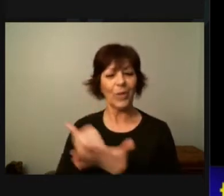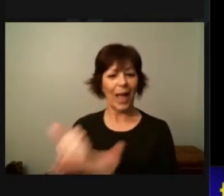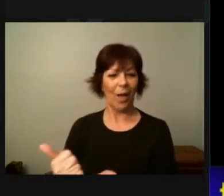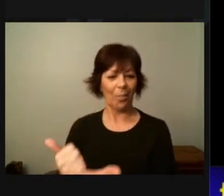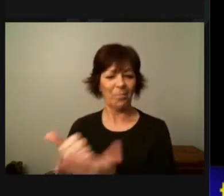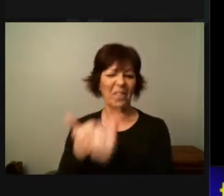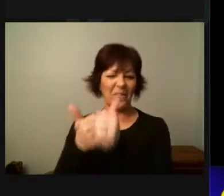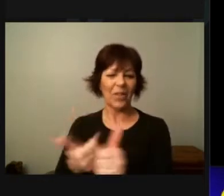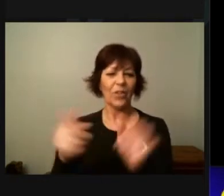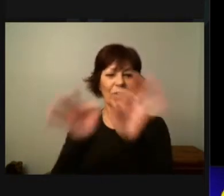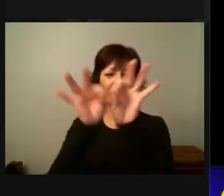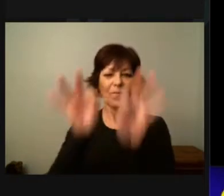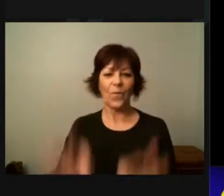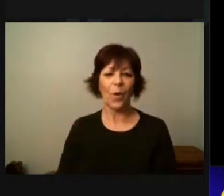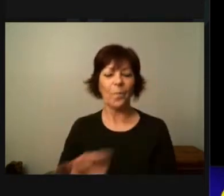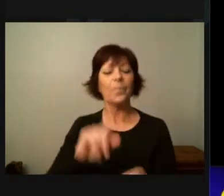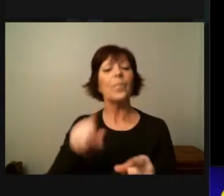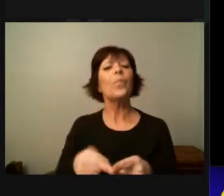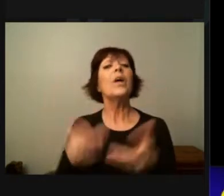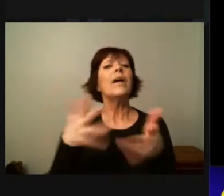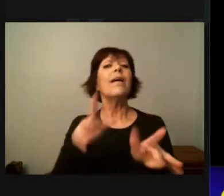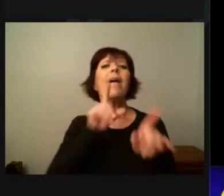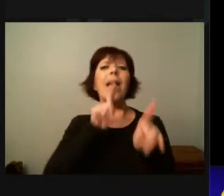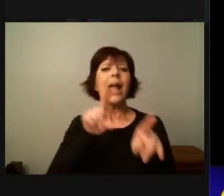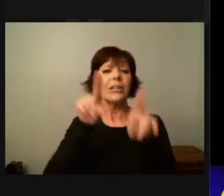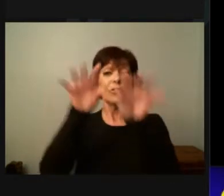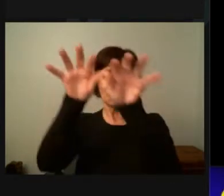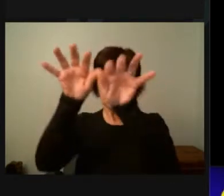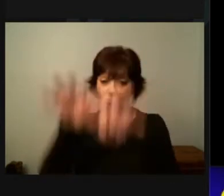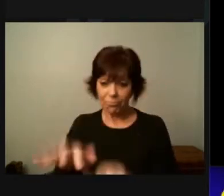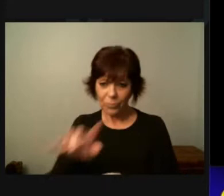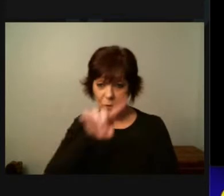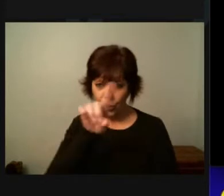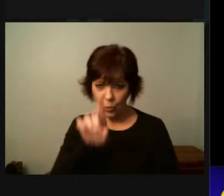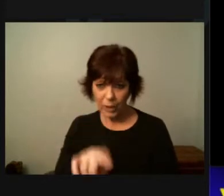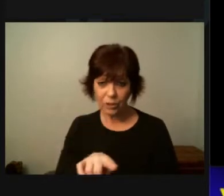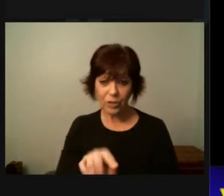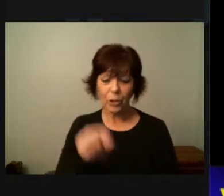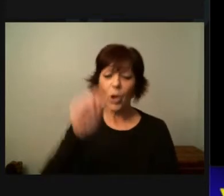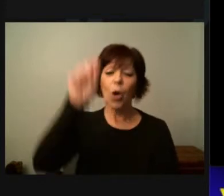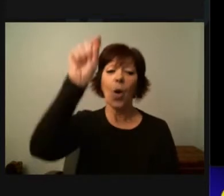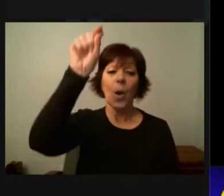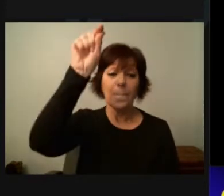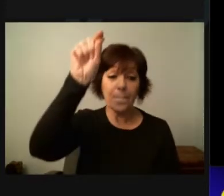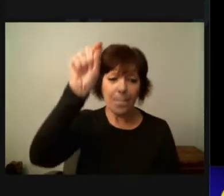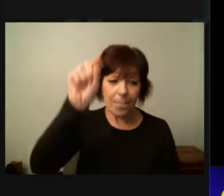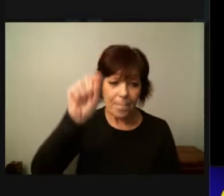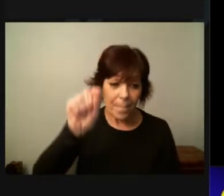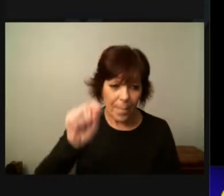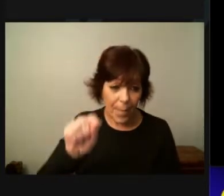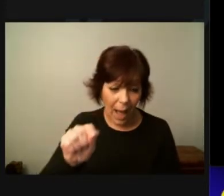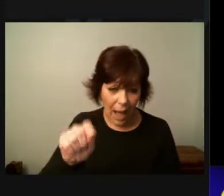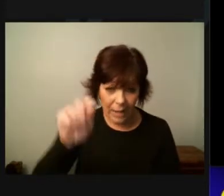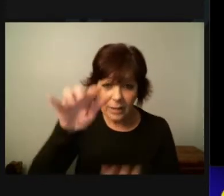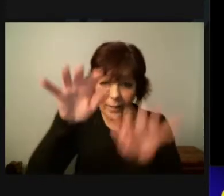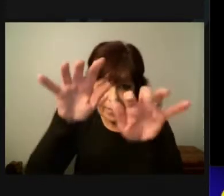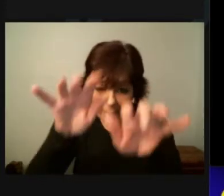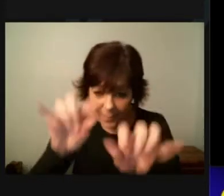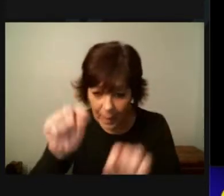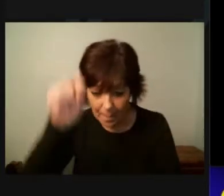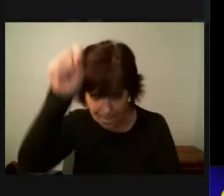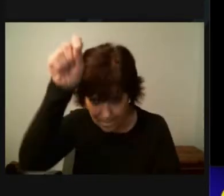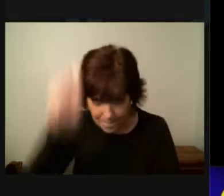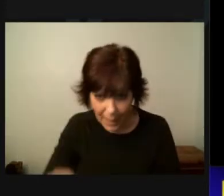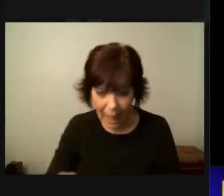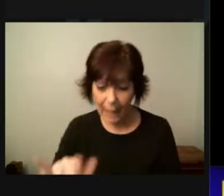When you're done answering those questions, you have to scroll to the bottom of that screen and you have to